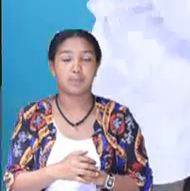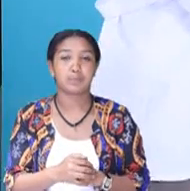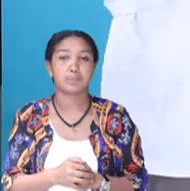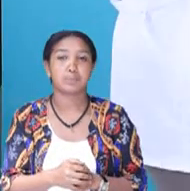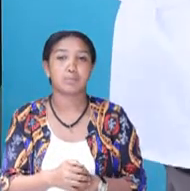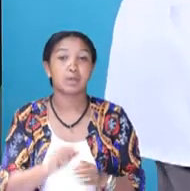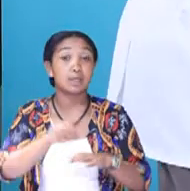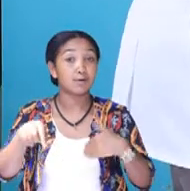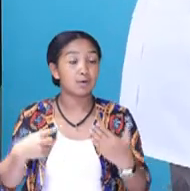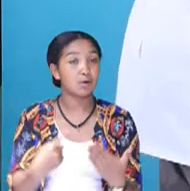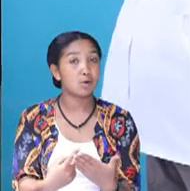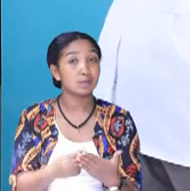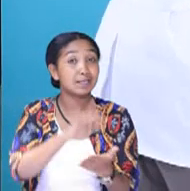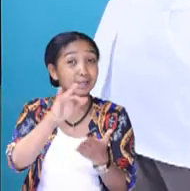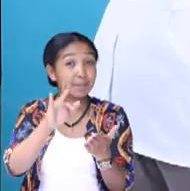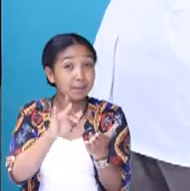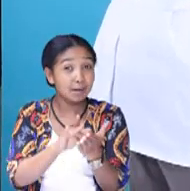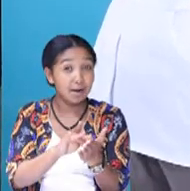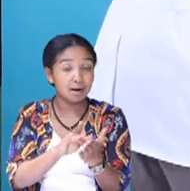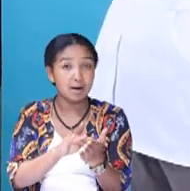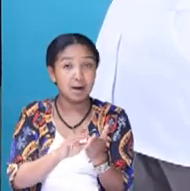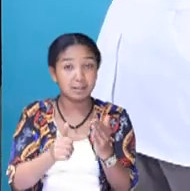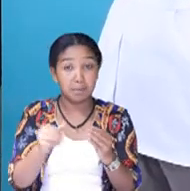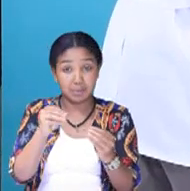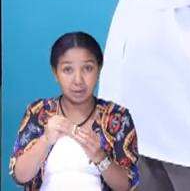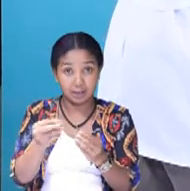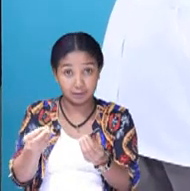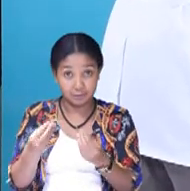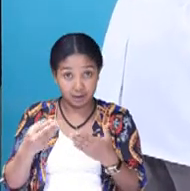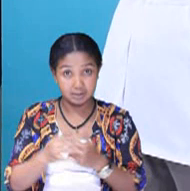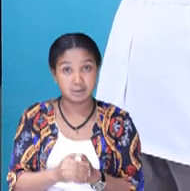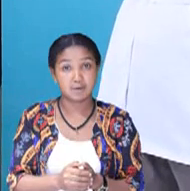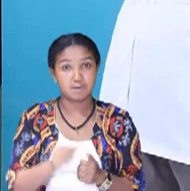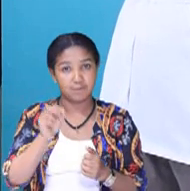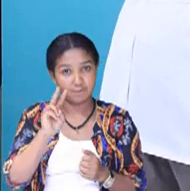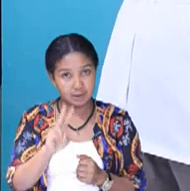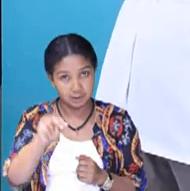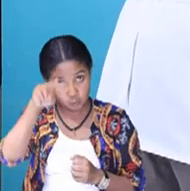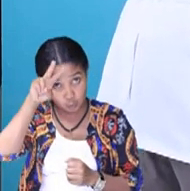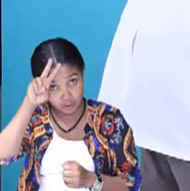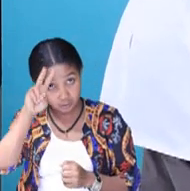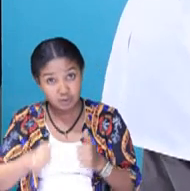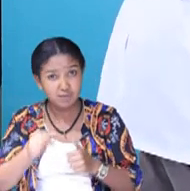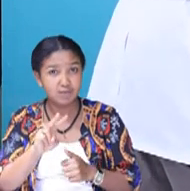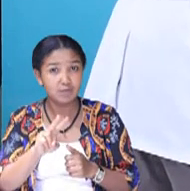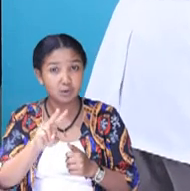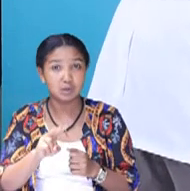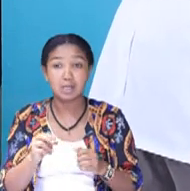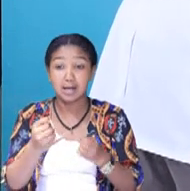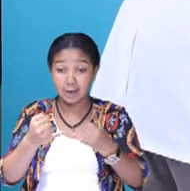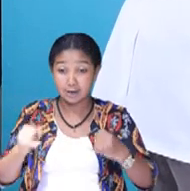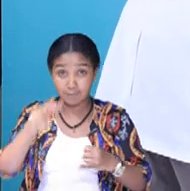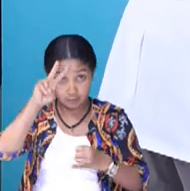constant. Therefore, centripetal acceleration can be mathematically given as velocity v squared. Which velocity? The